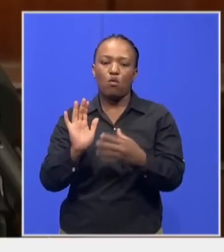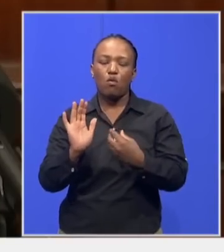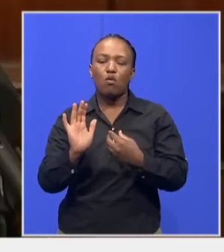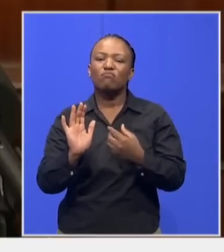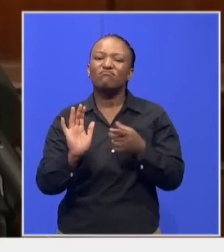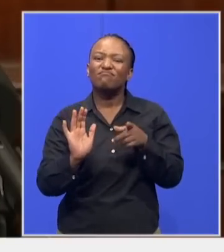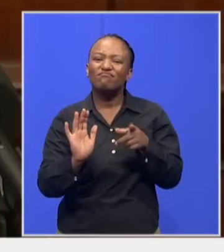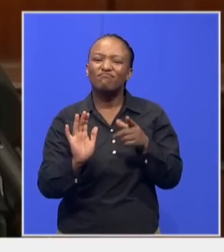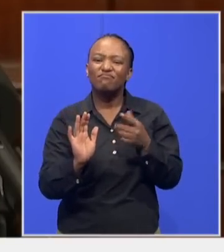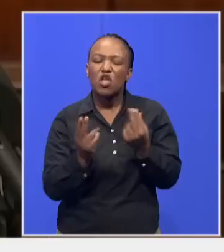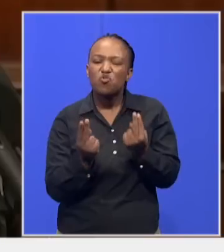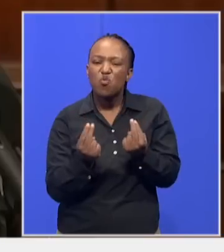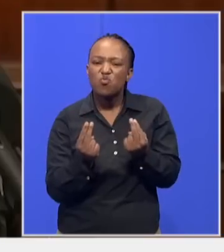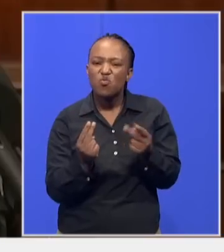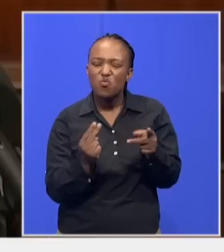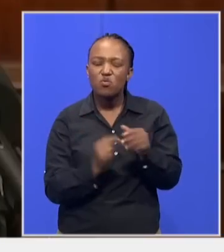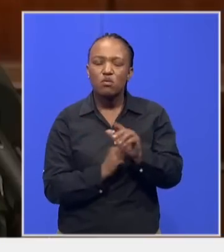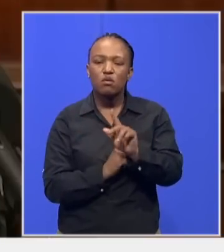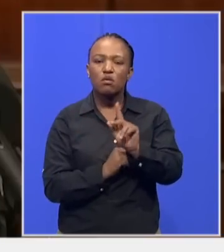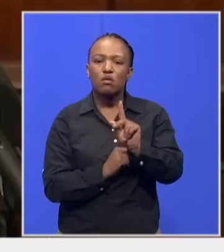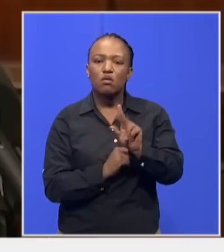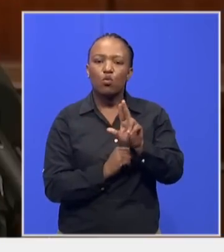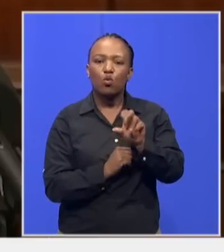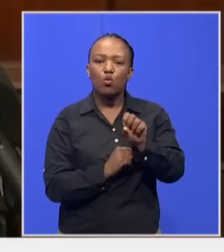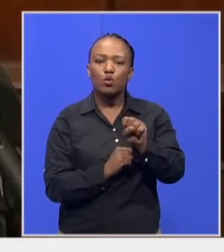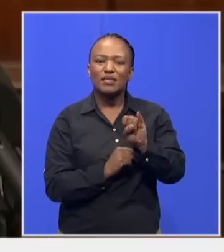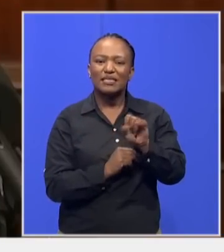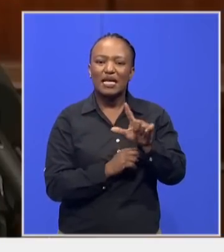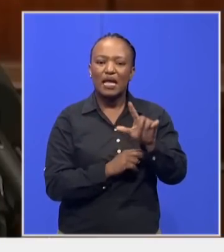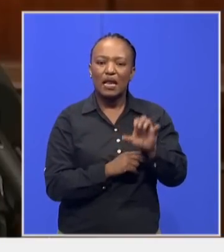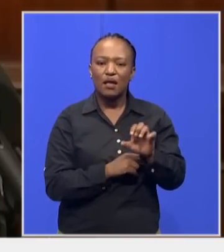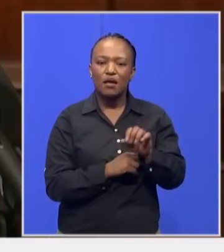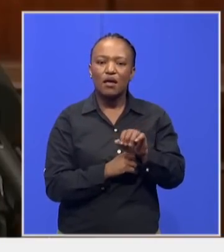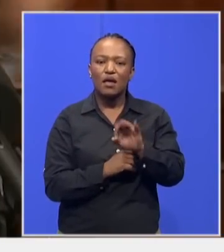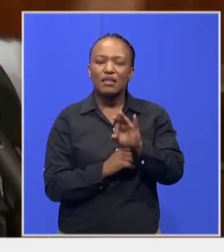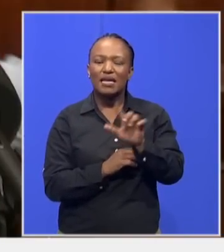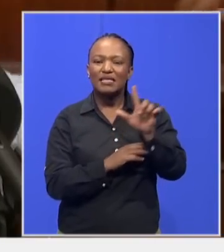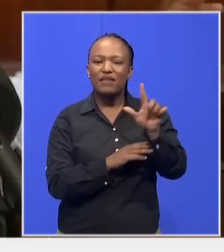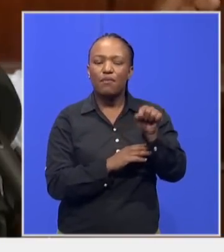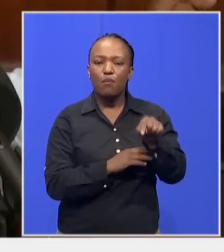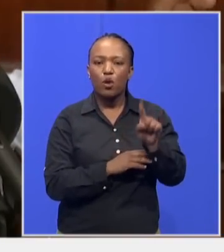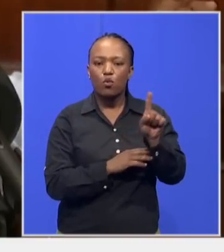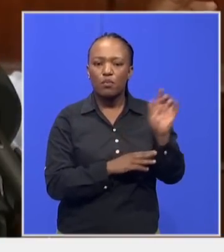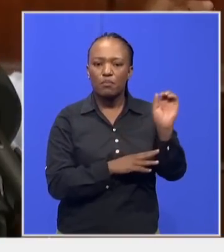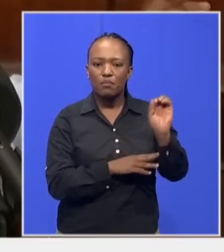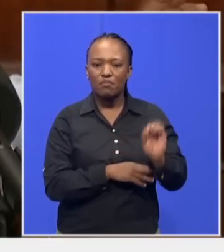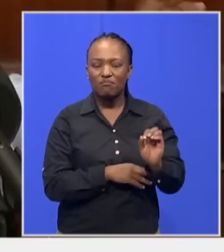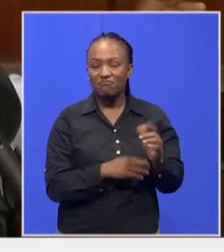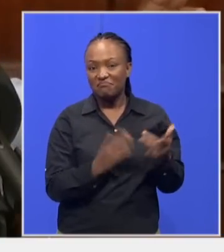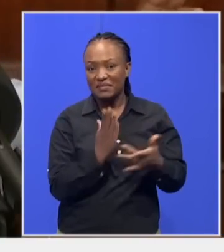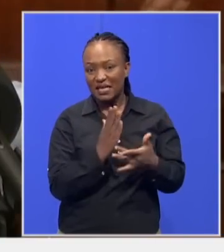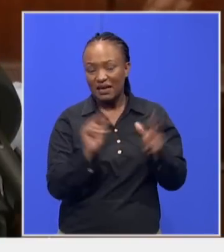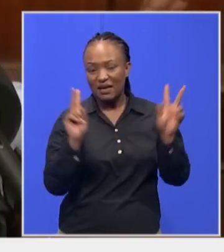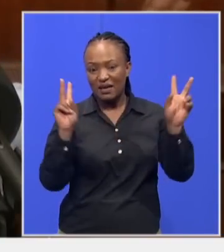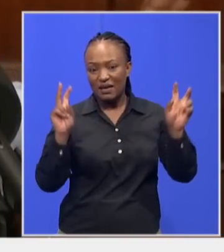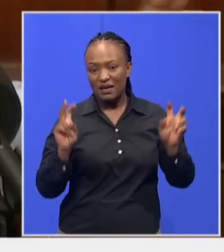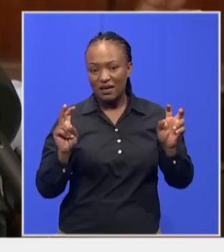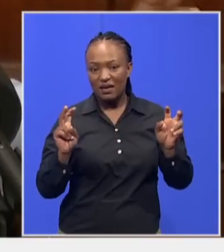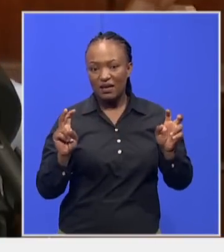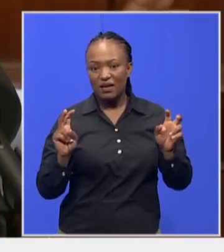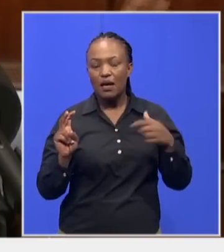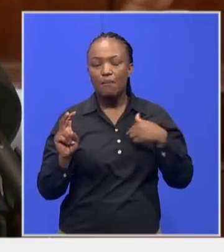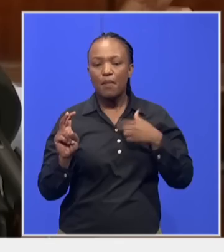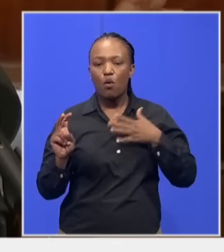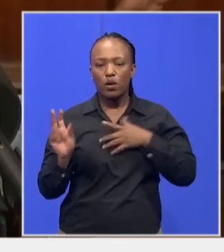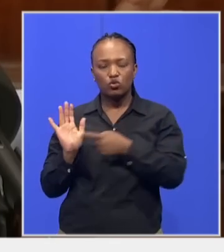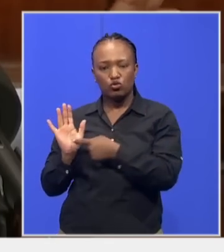stations, Kusile, the energy availability factor is at 37.1. You can argue that technical issues, but I'm trying to illustrate to you